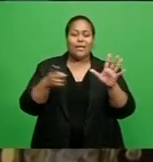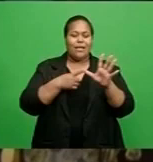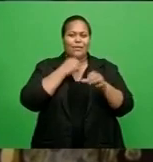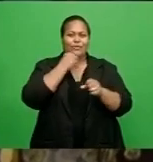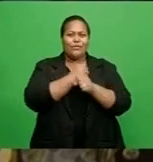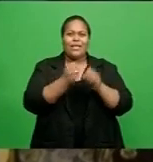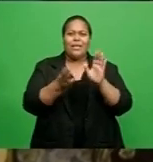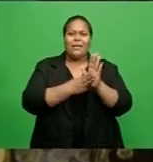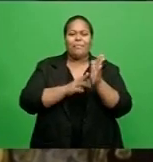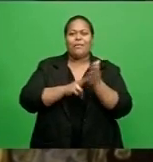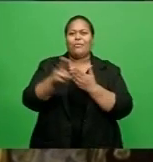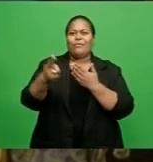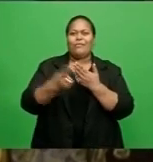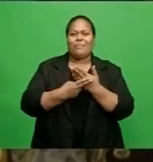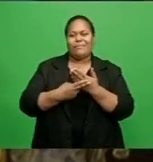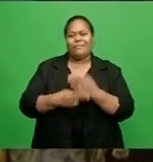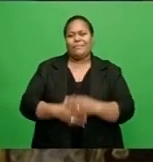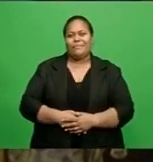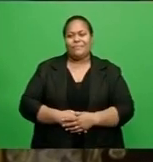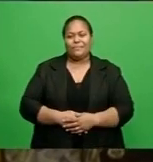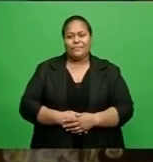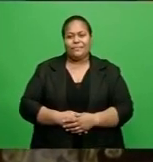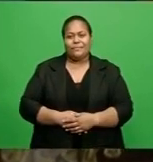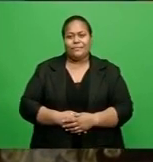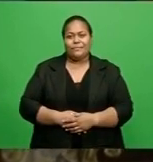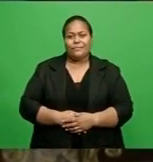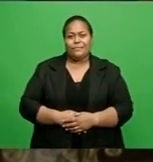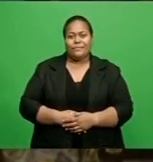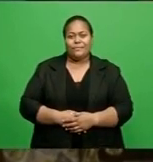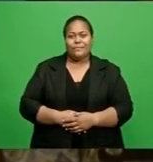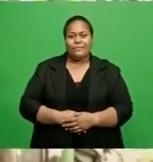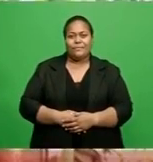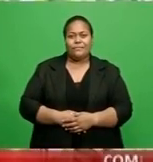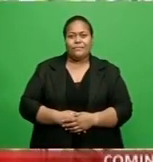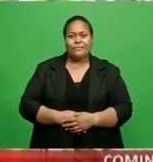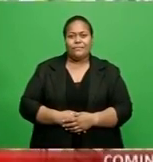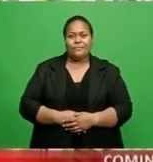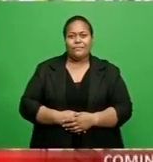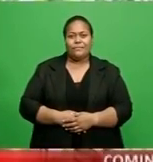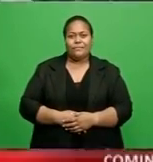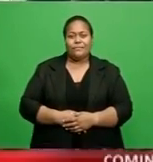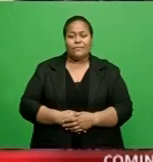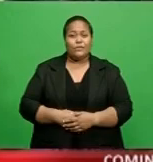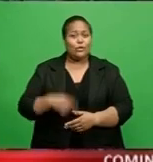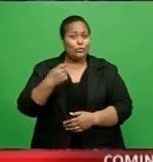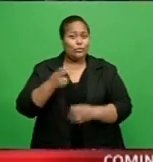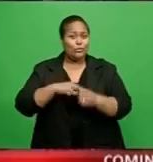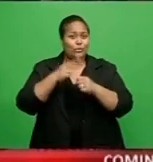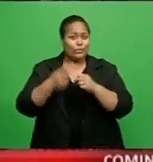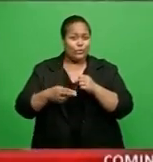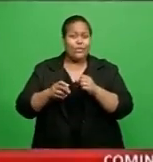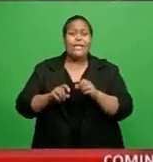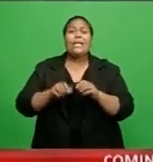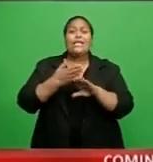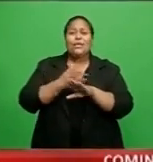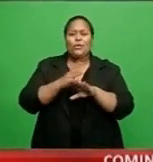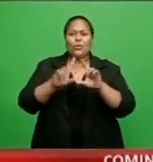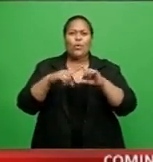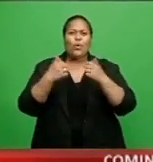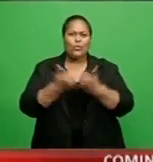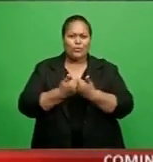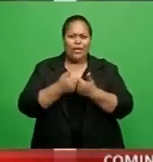in November. Koreitan Tulala, FBC News. Up ahead, new contract to help farmers